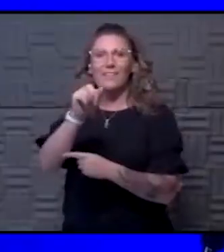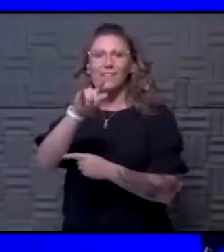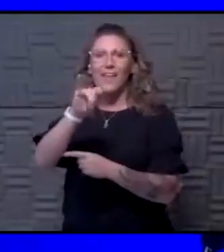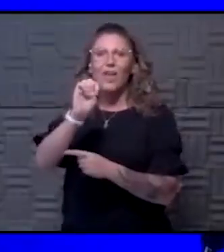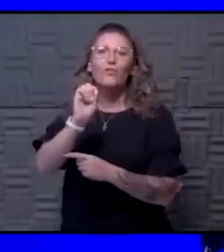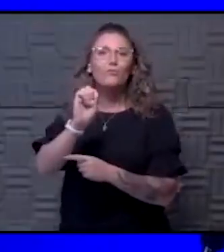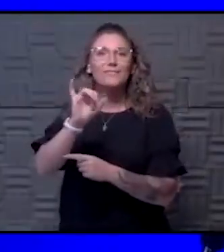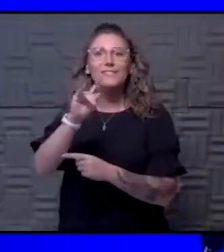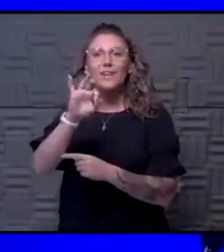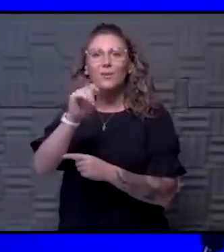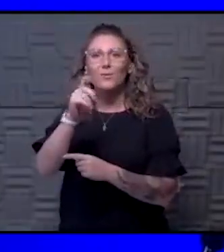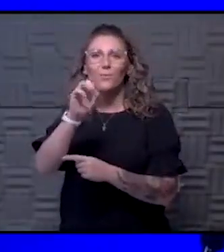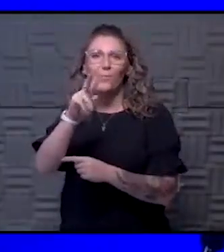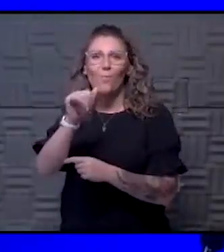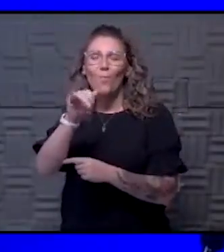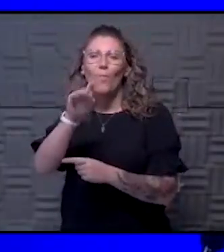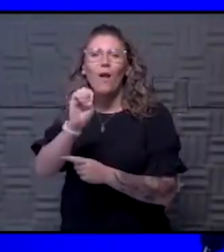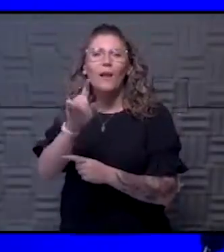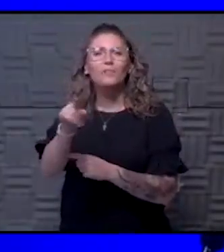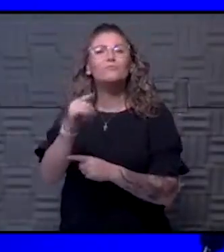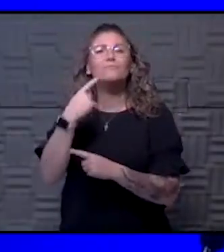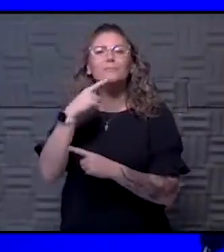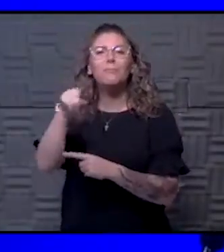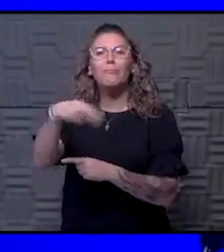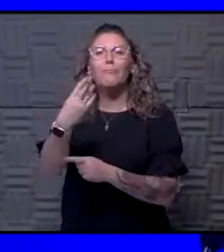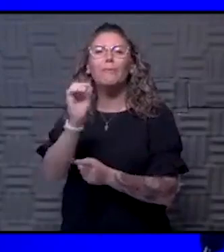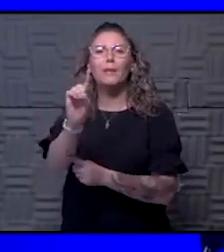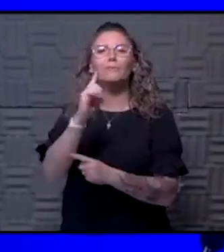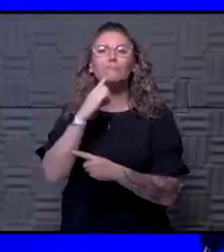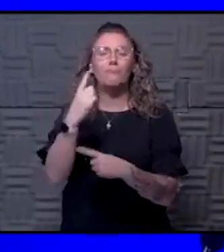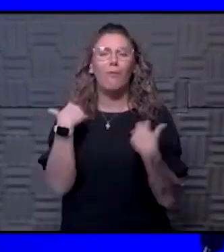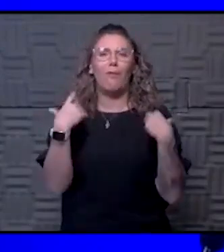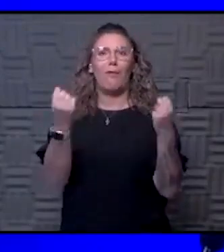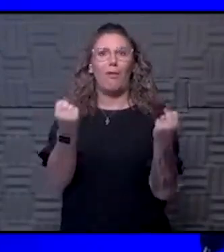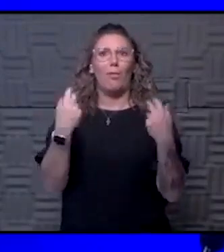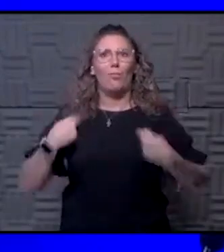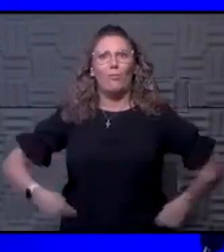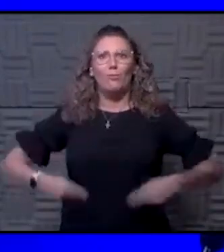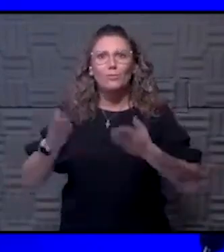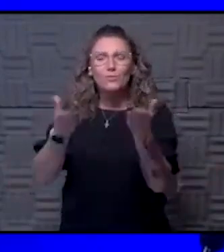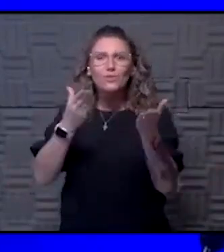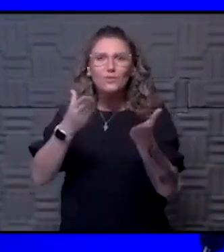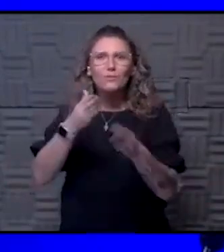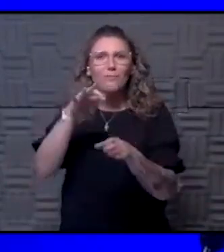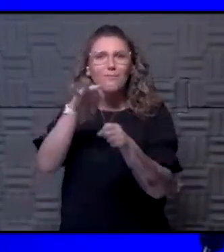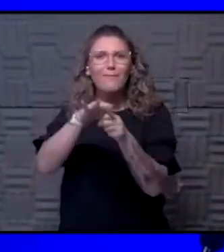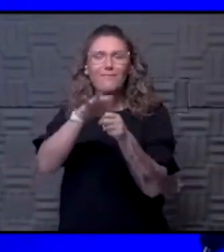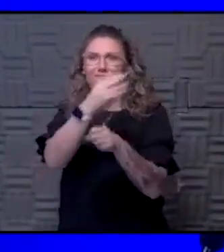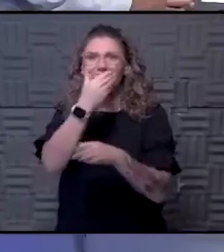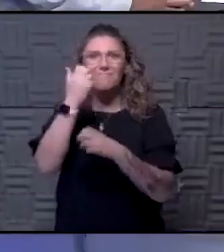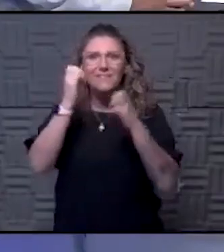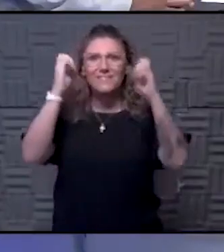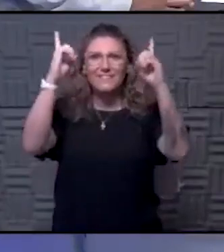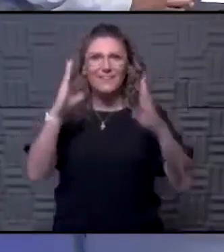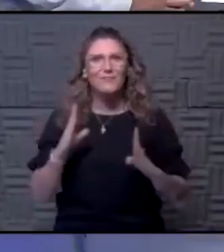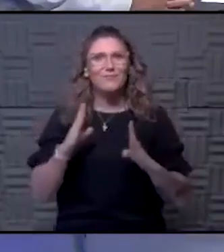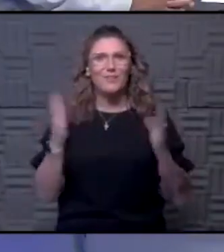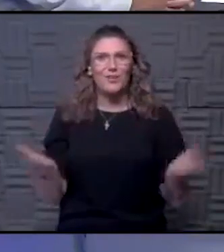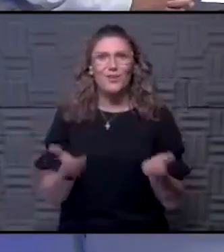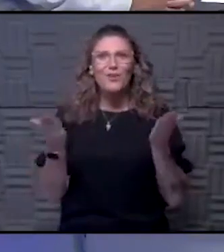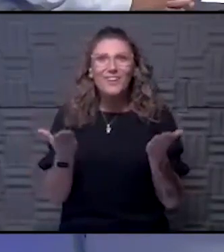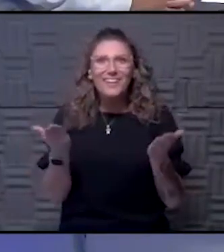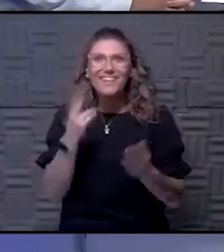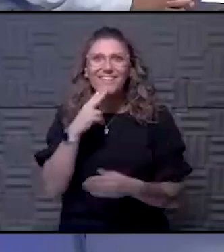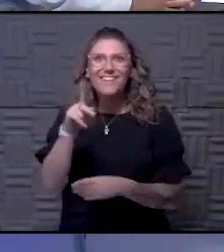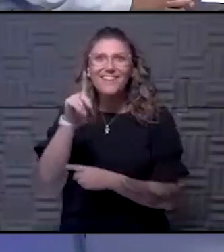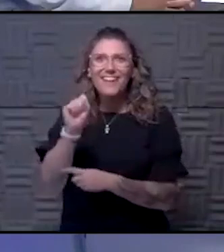Satterwhite is a PhD. She's working now for Health and Human Services. She was elected multiple times as our best educator here at the University of Kansas when she was a